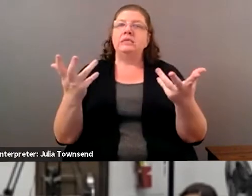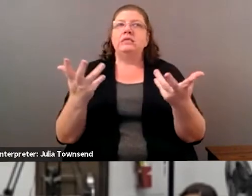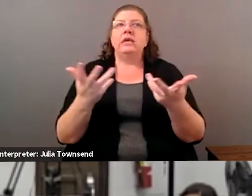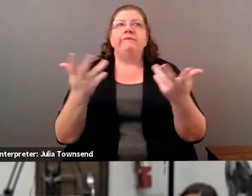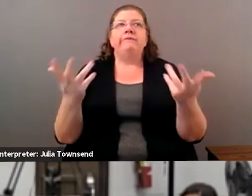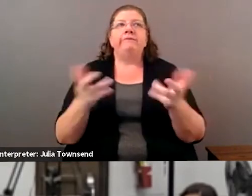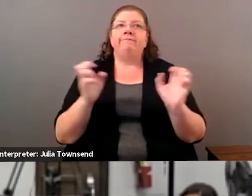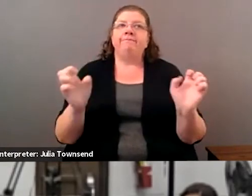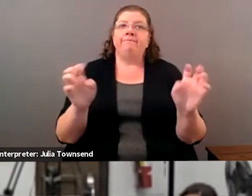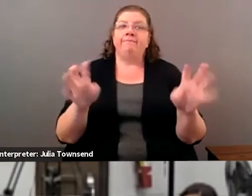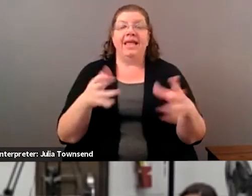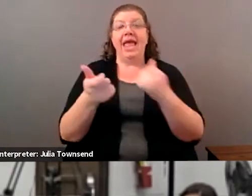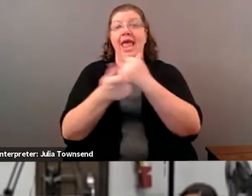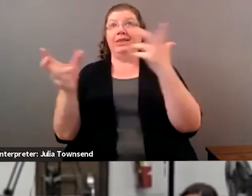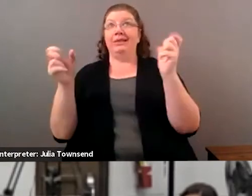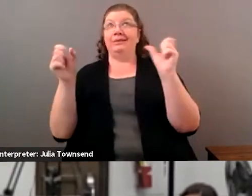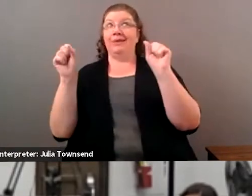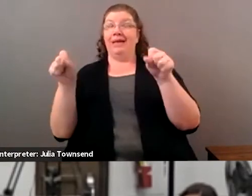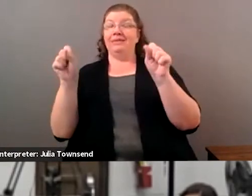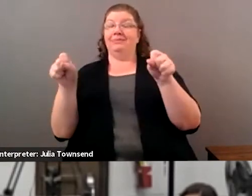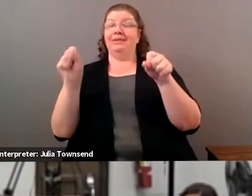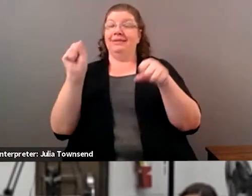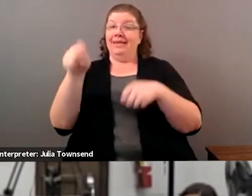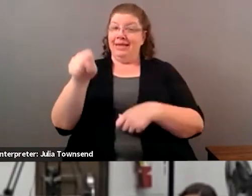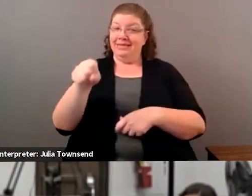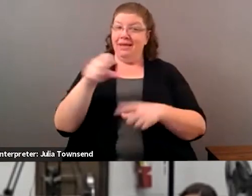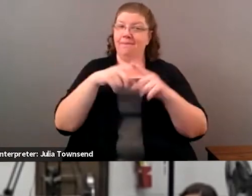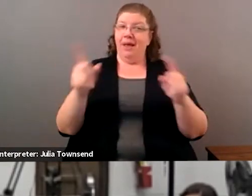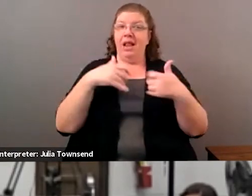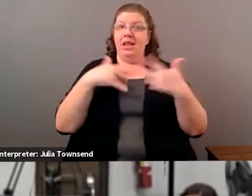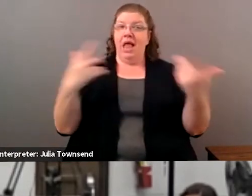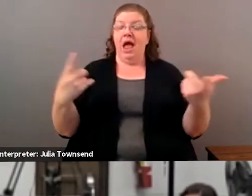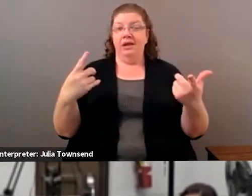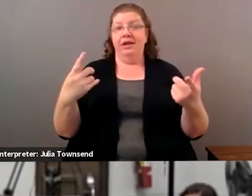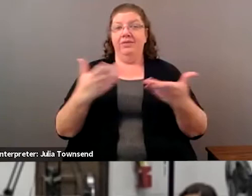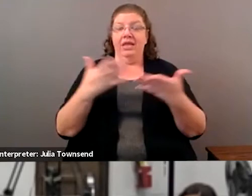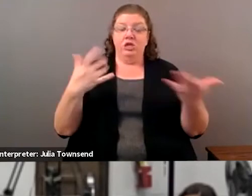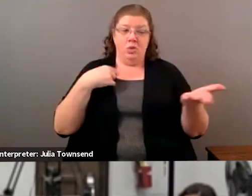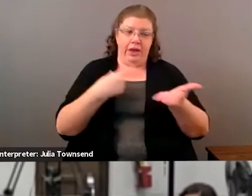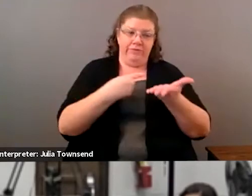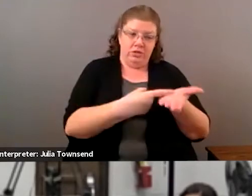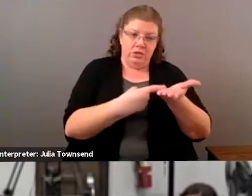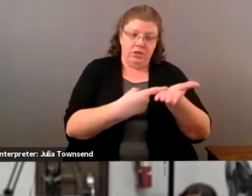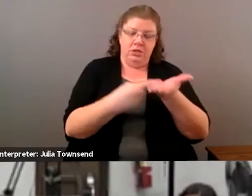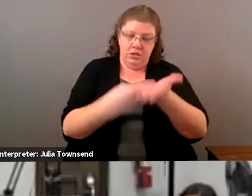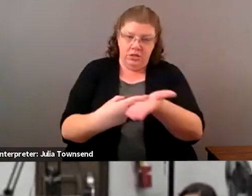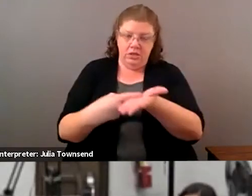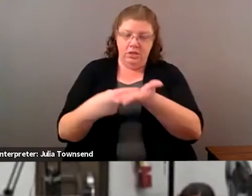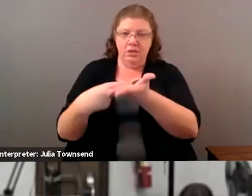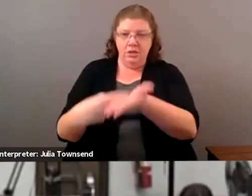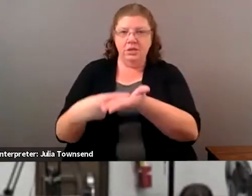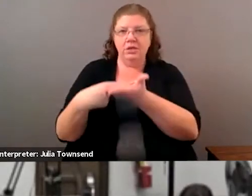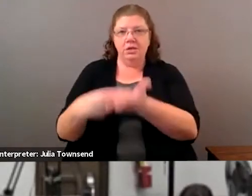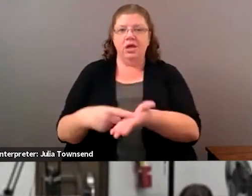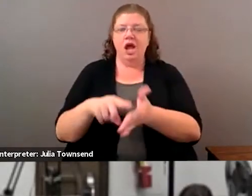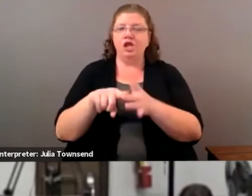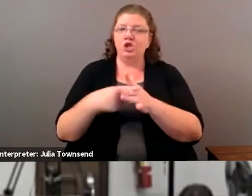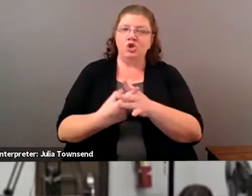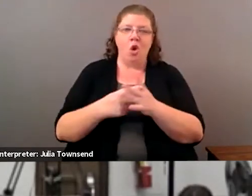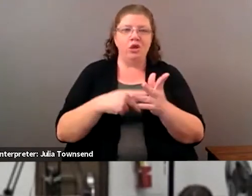everything is possible, but within that, there's a lot of agreements that we would have to go back to and essentially go back to the drawing board to do